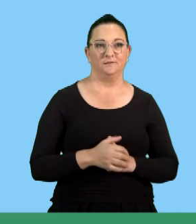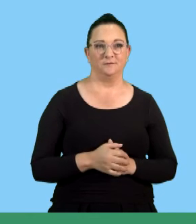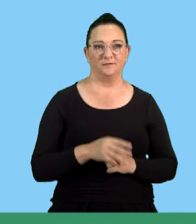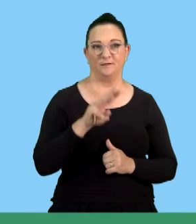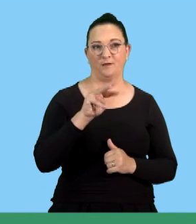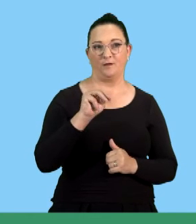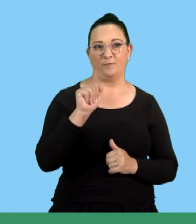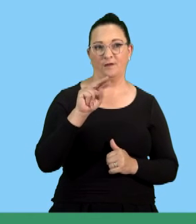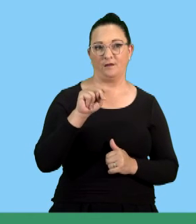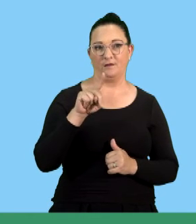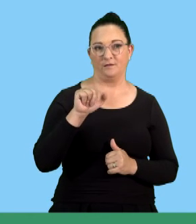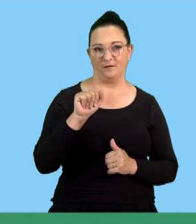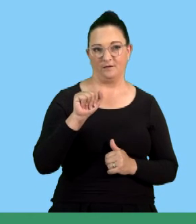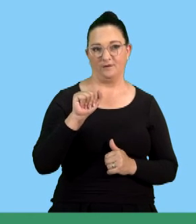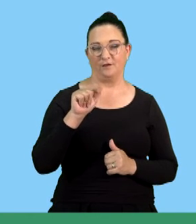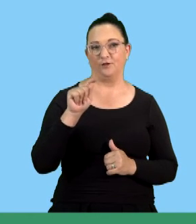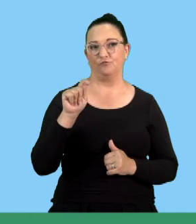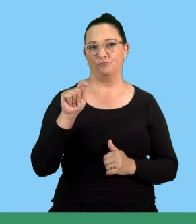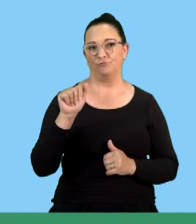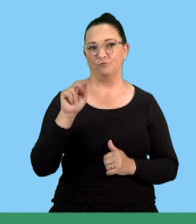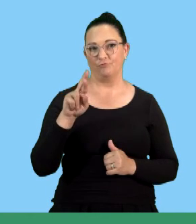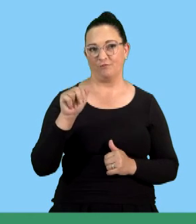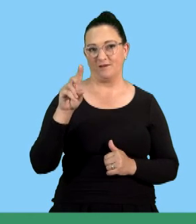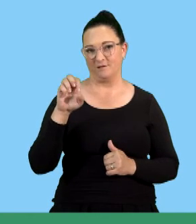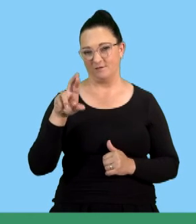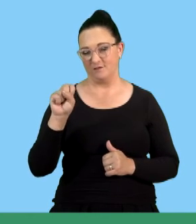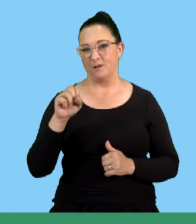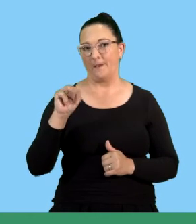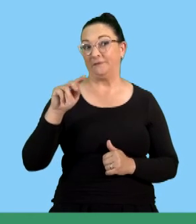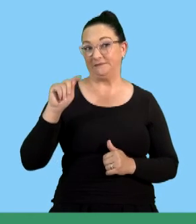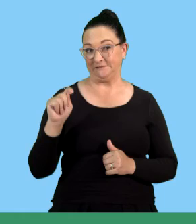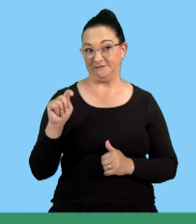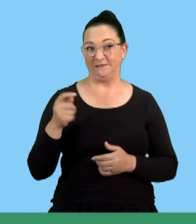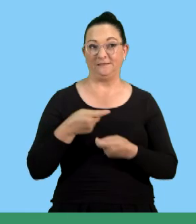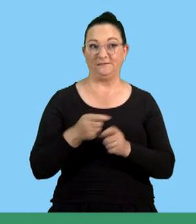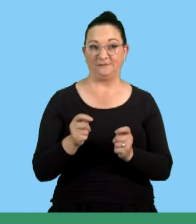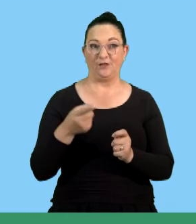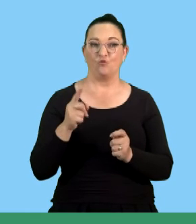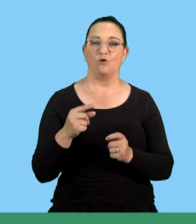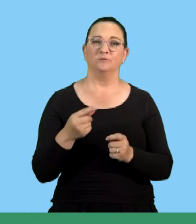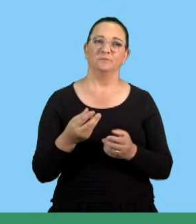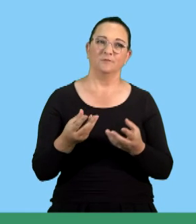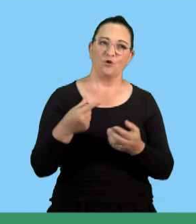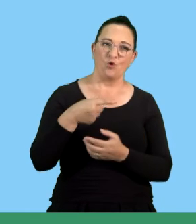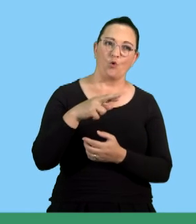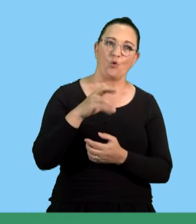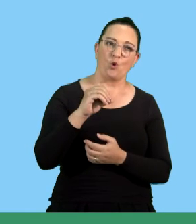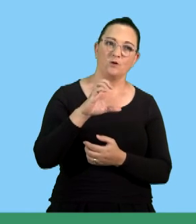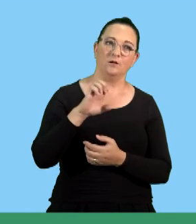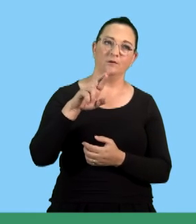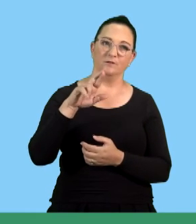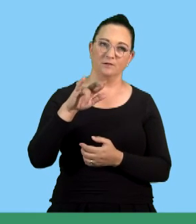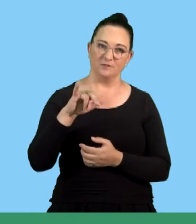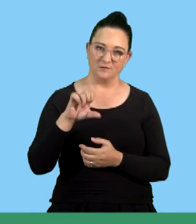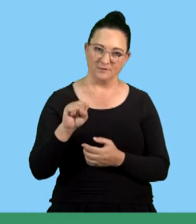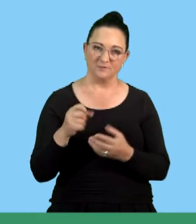Mandy Traders, MT. Mandy Traders sells grocery items. Mandy, the owner, ensures that workers have a